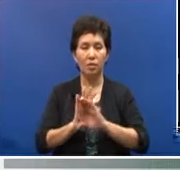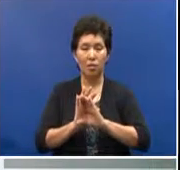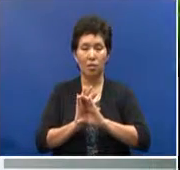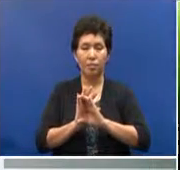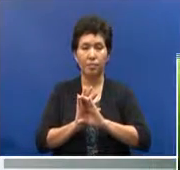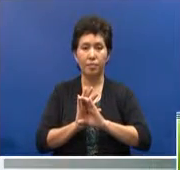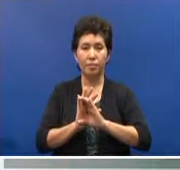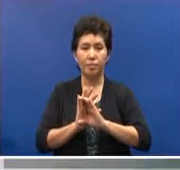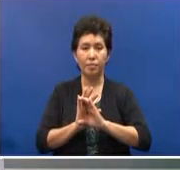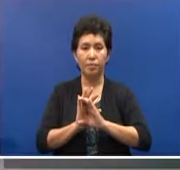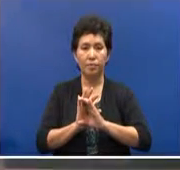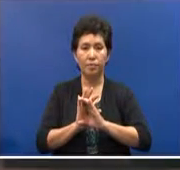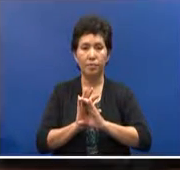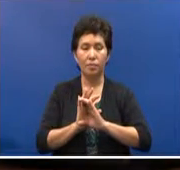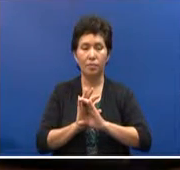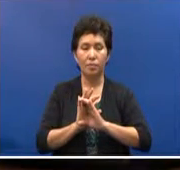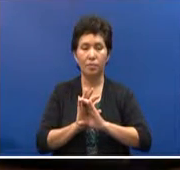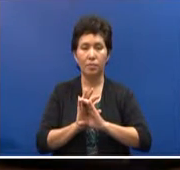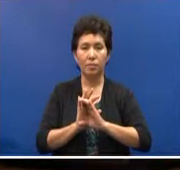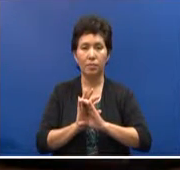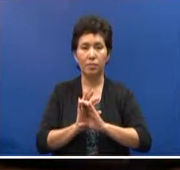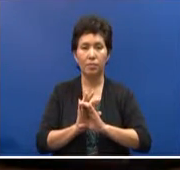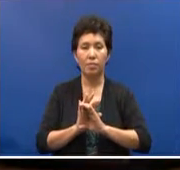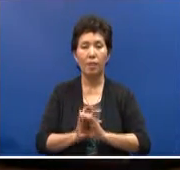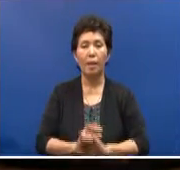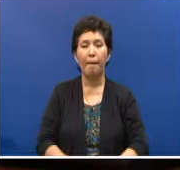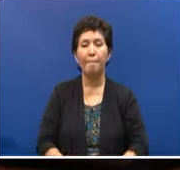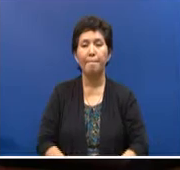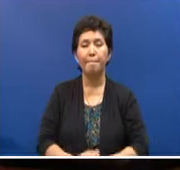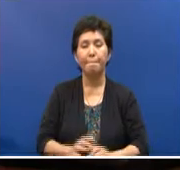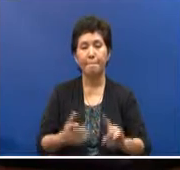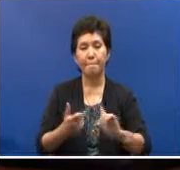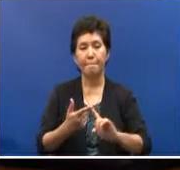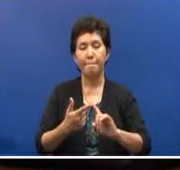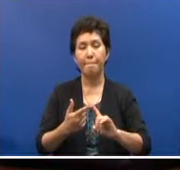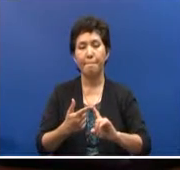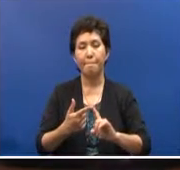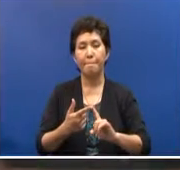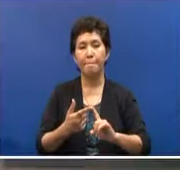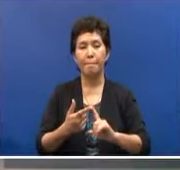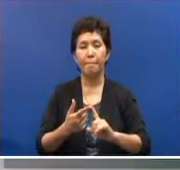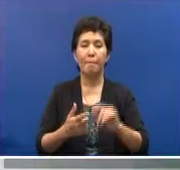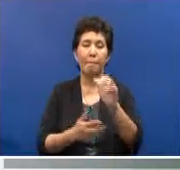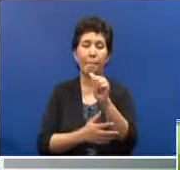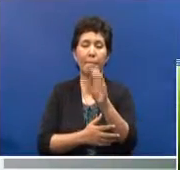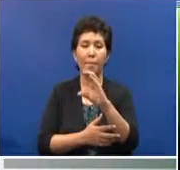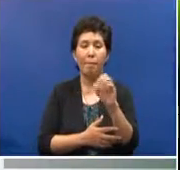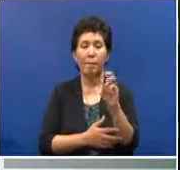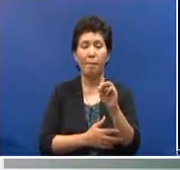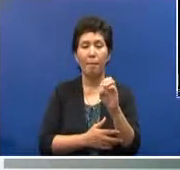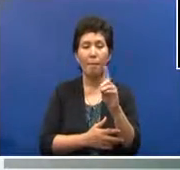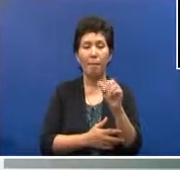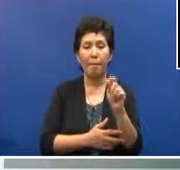in South Africa. Okay. The second one, when it leads to accommodation.